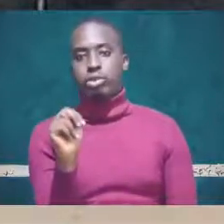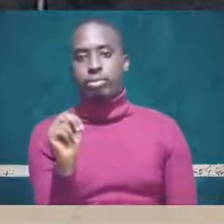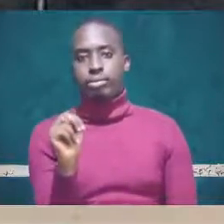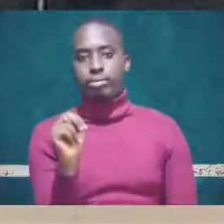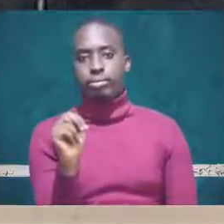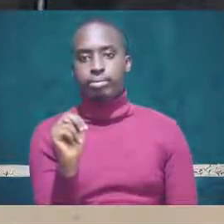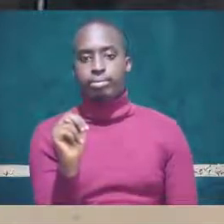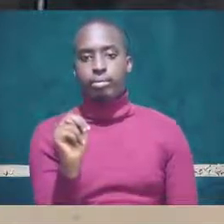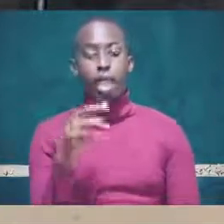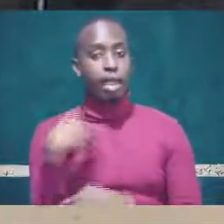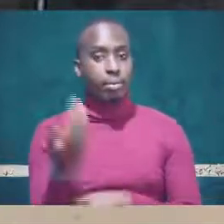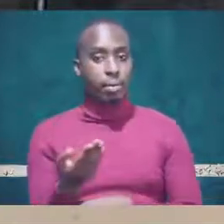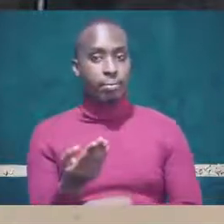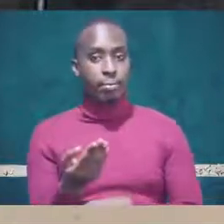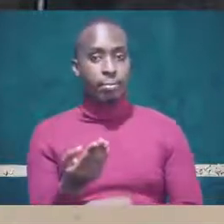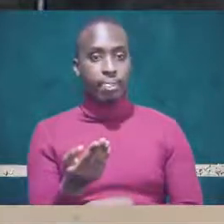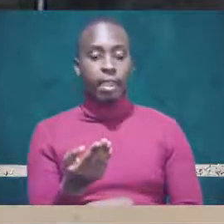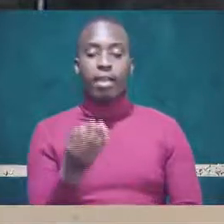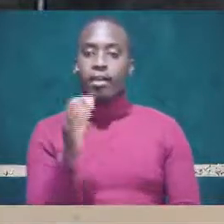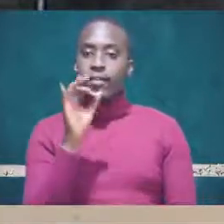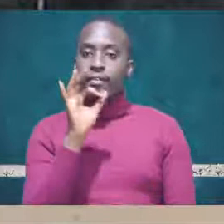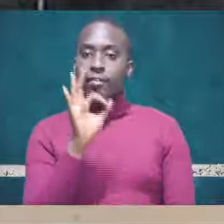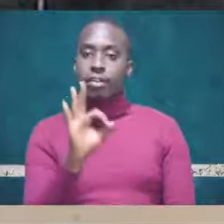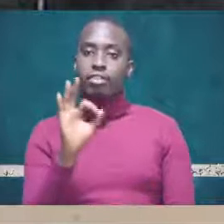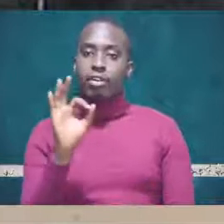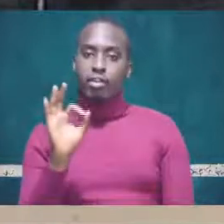newtons. Then the frictional force.